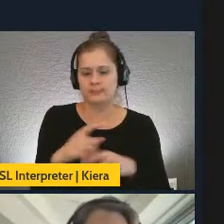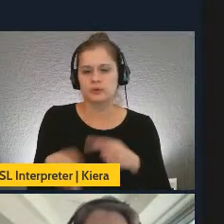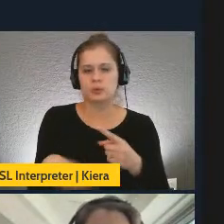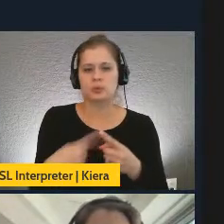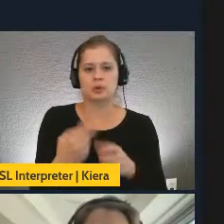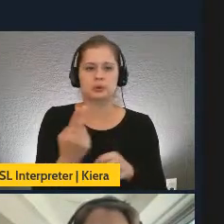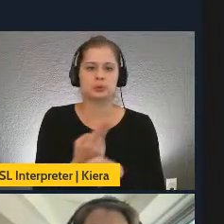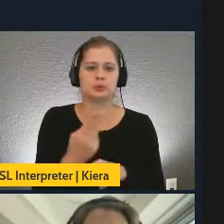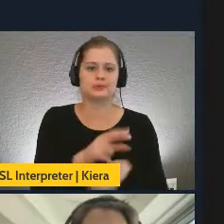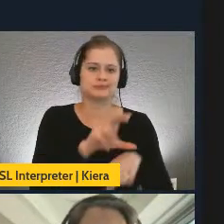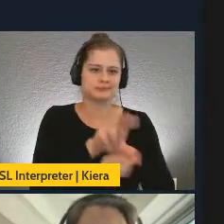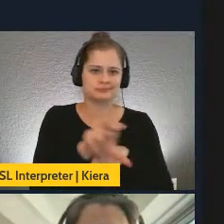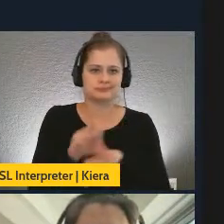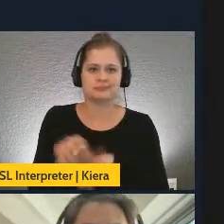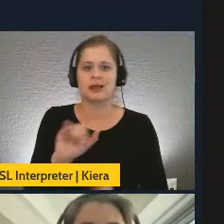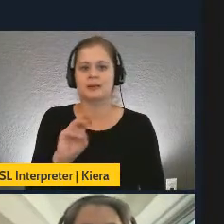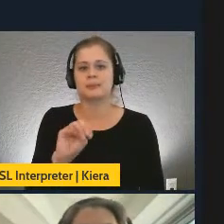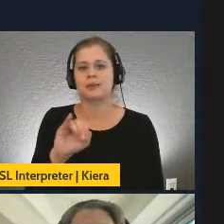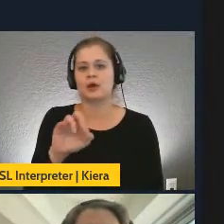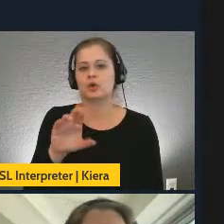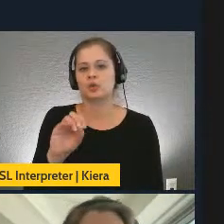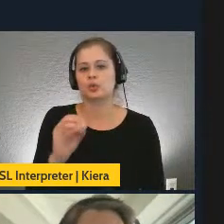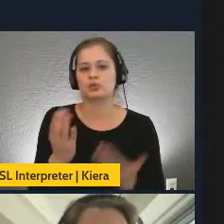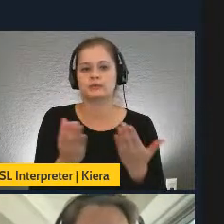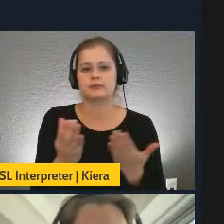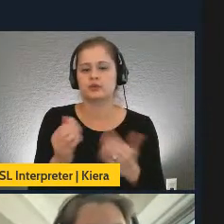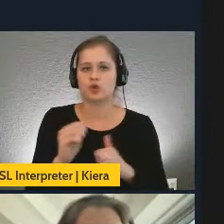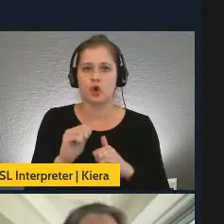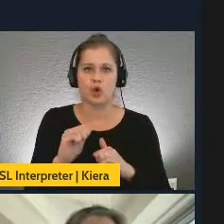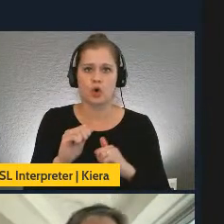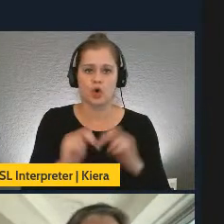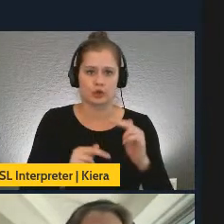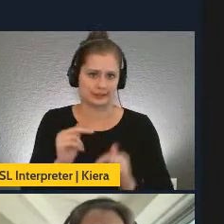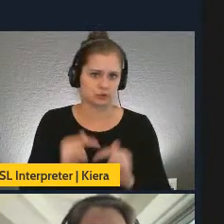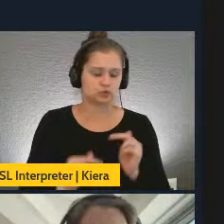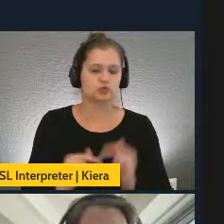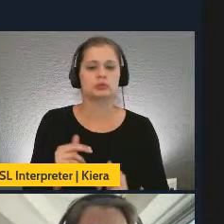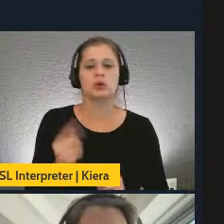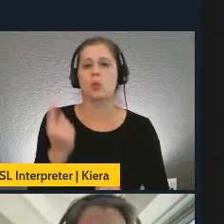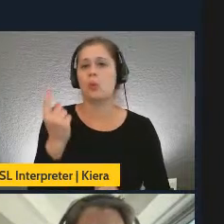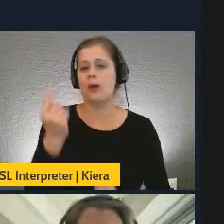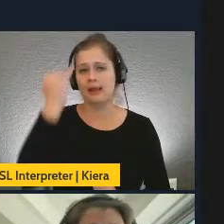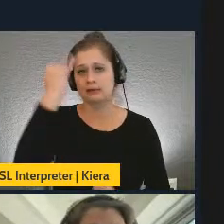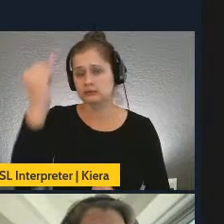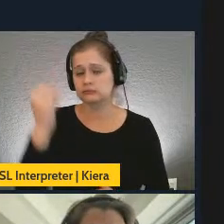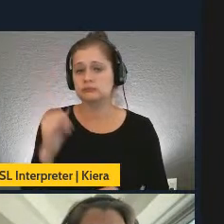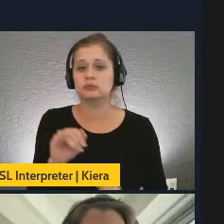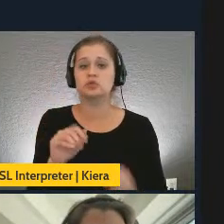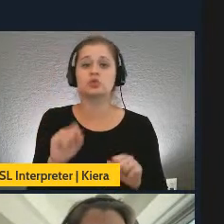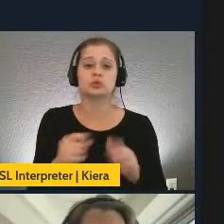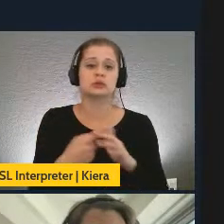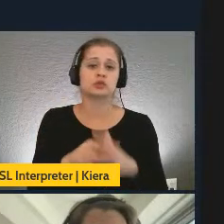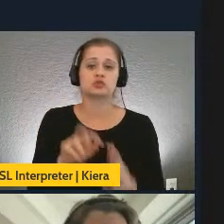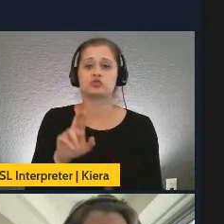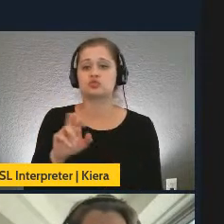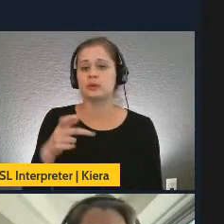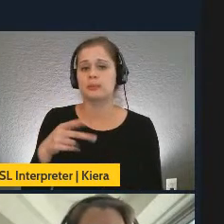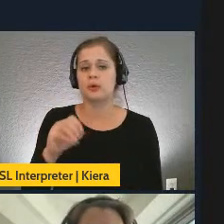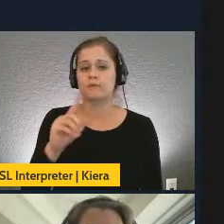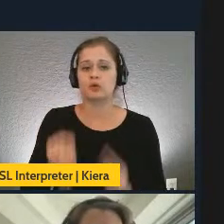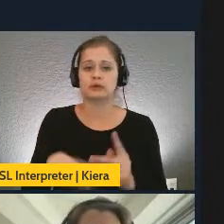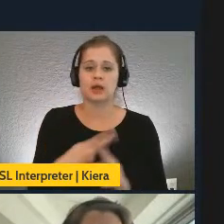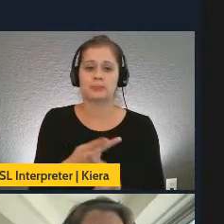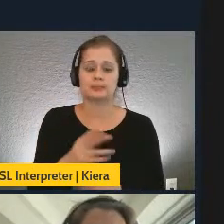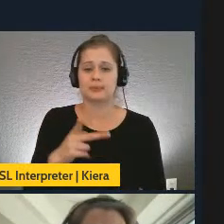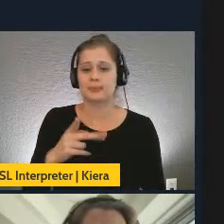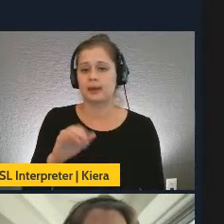something like a microservices architecture. An idea I've had is you could initialize a repo for a types package and actually publish it via NPM privately,